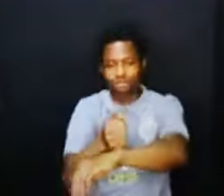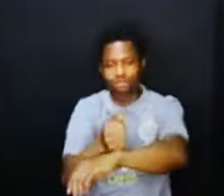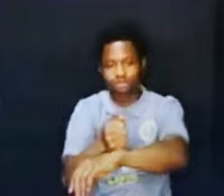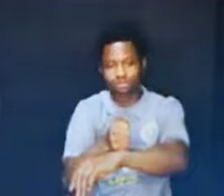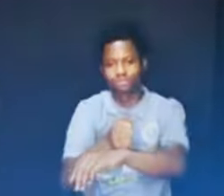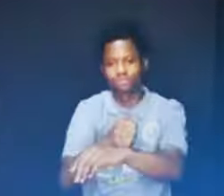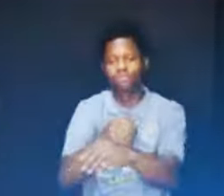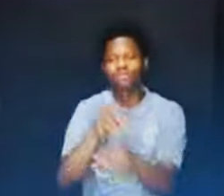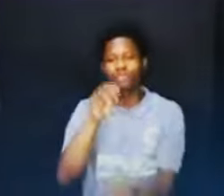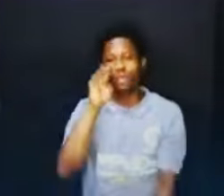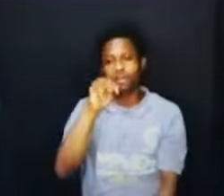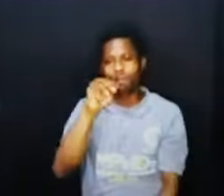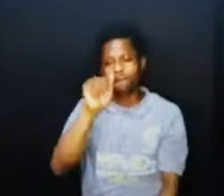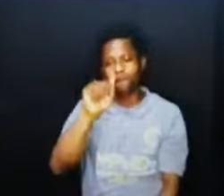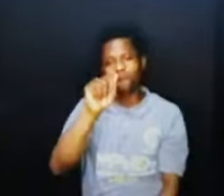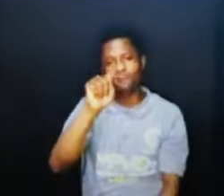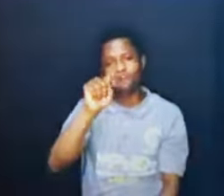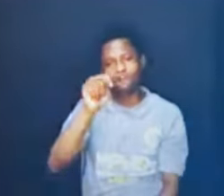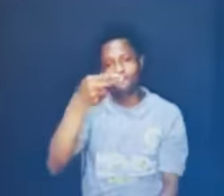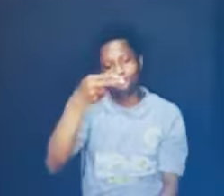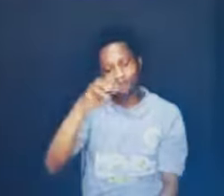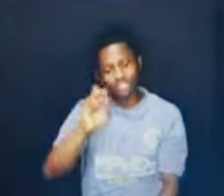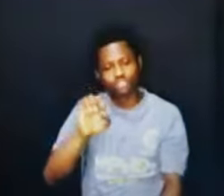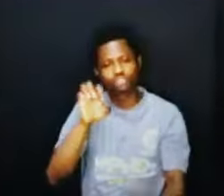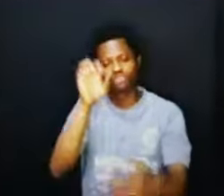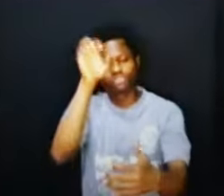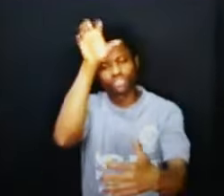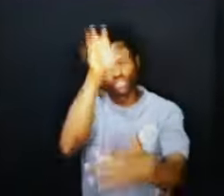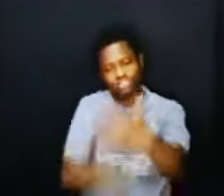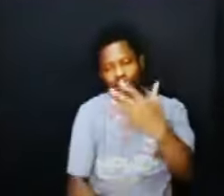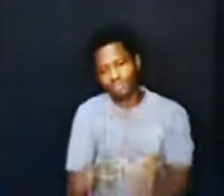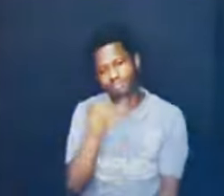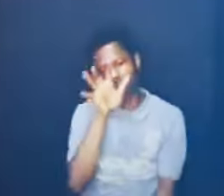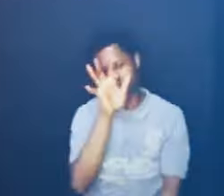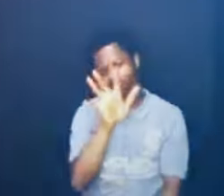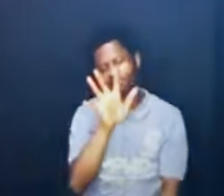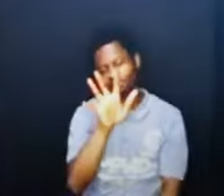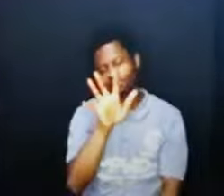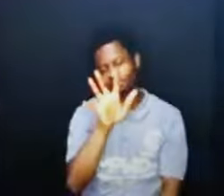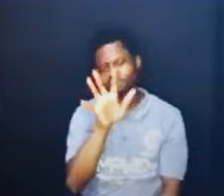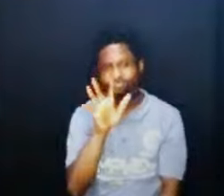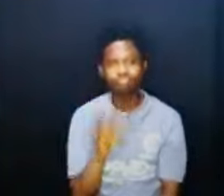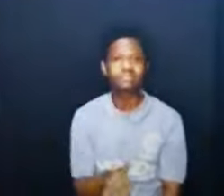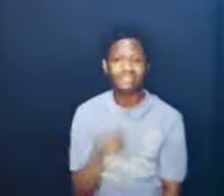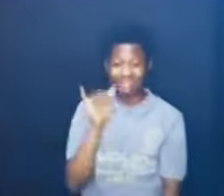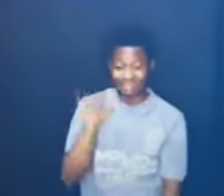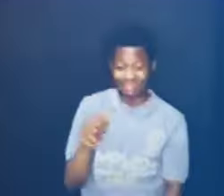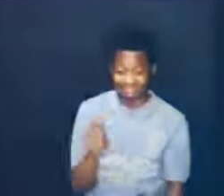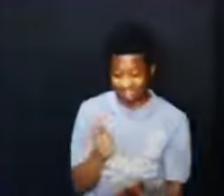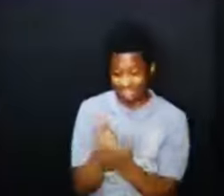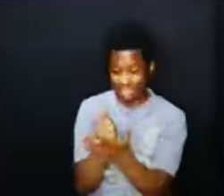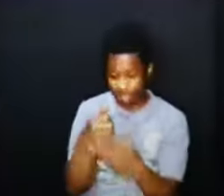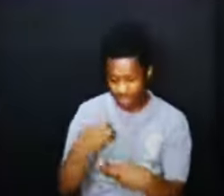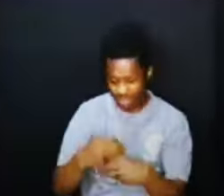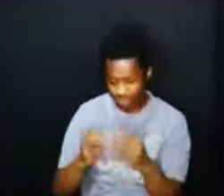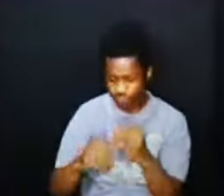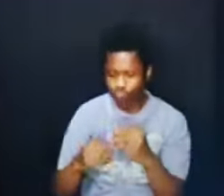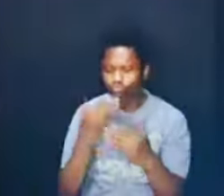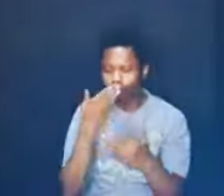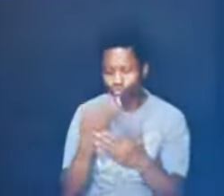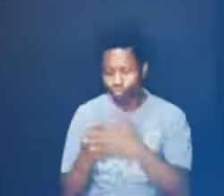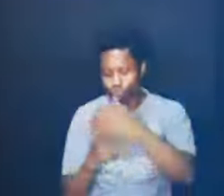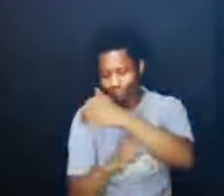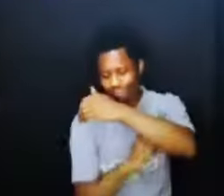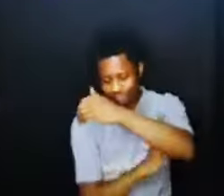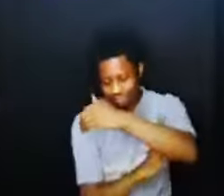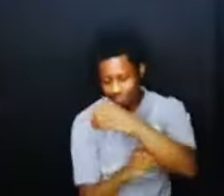this will help us lay a foundation to make it easy to confront an offender